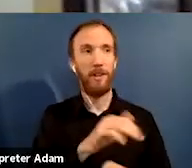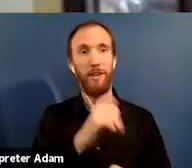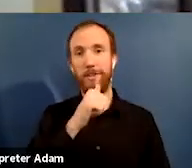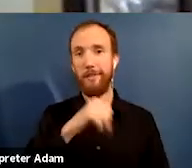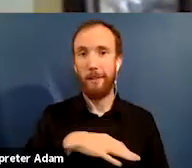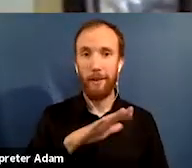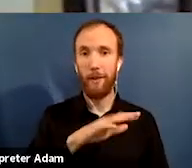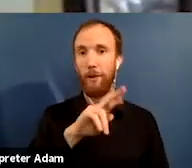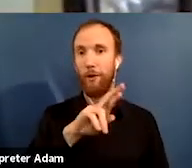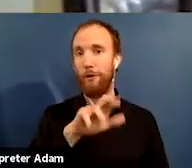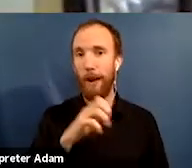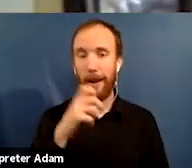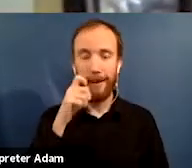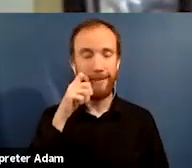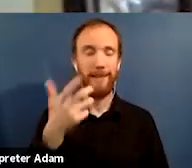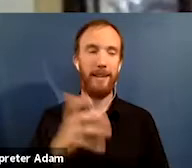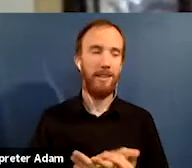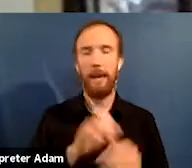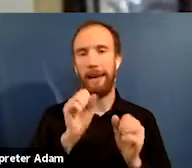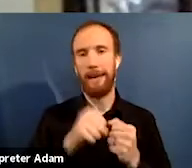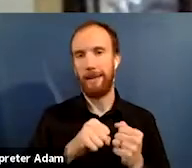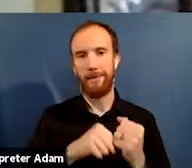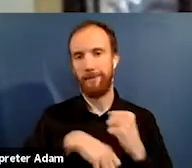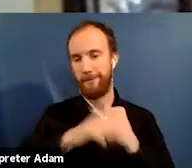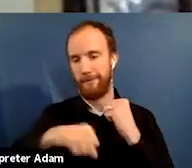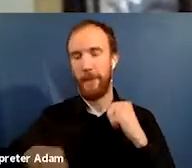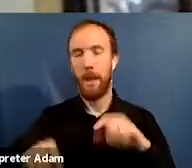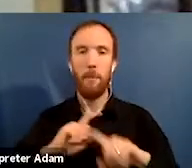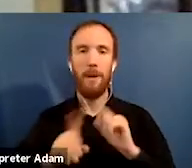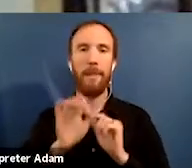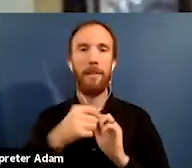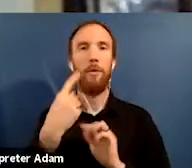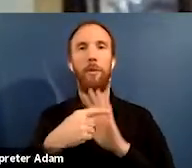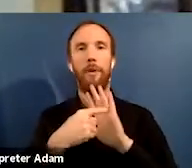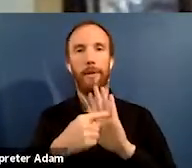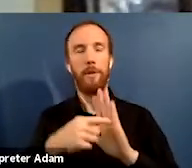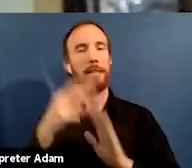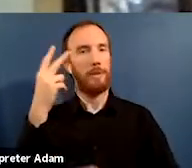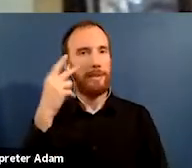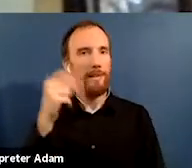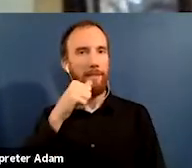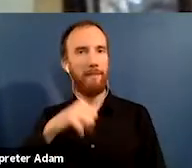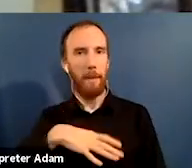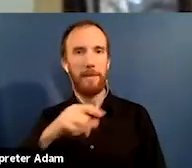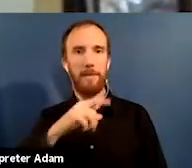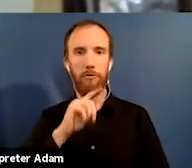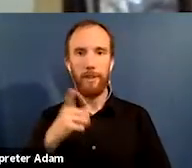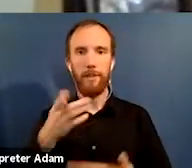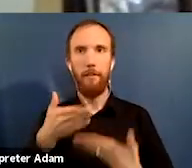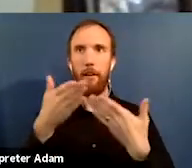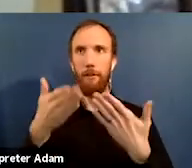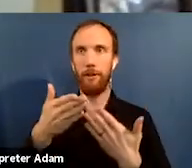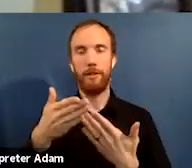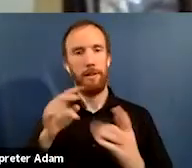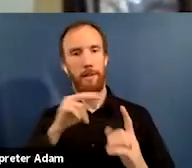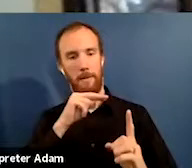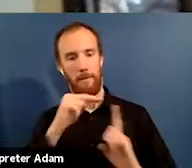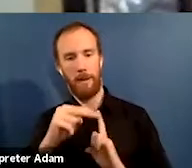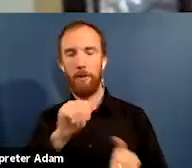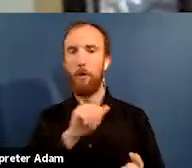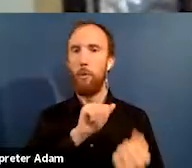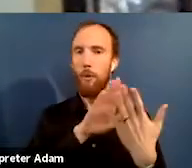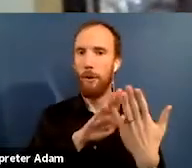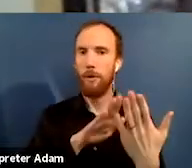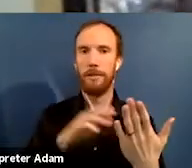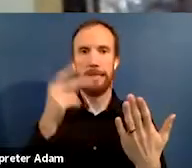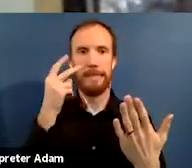of one example, but once you begin to see how feminism really does give you this lens for thinking through inequality and